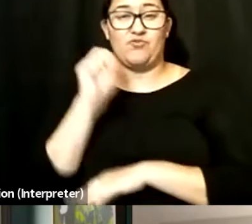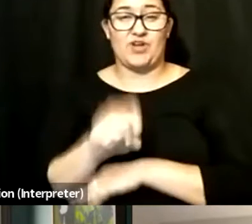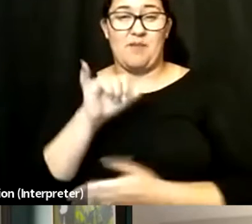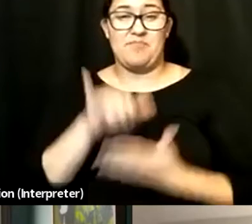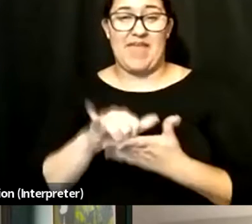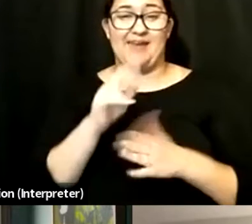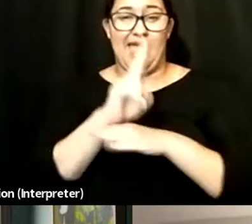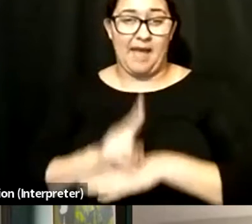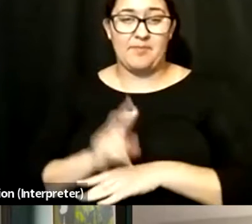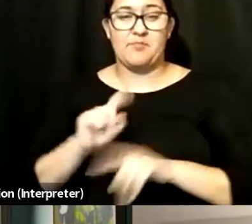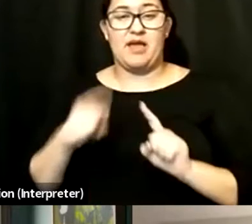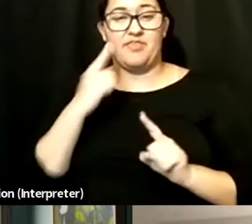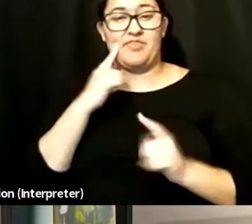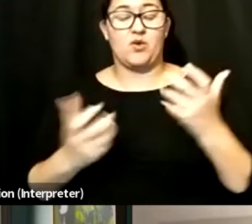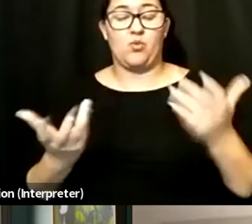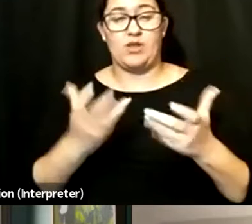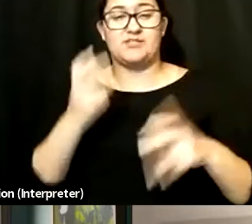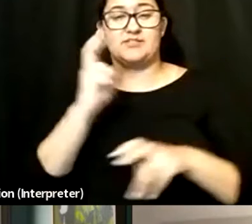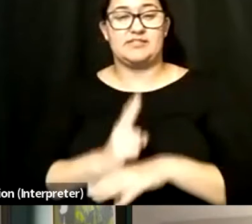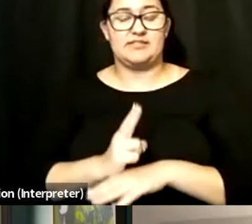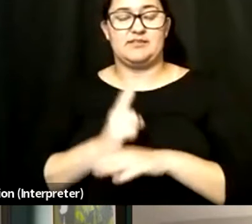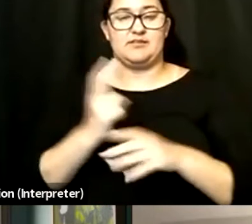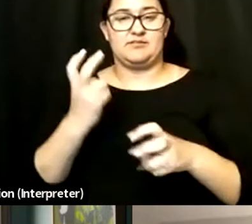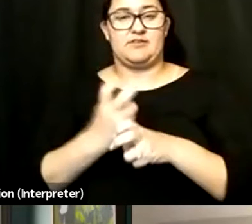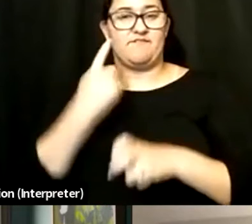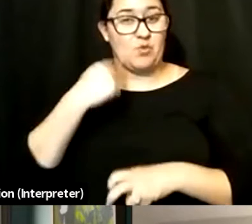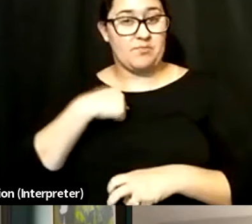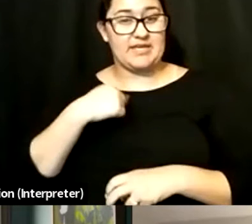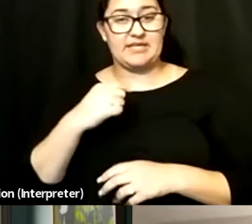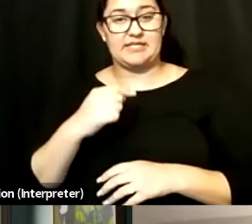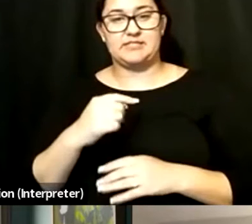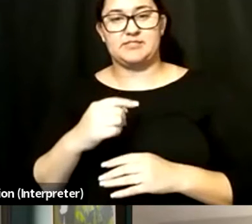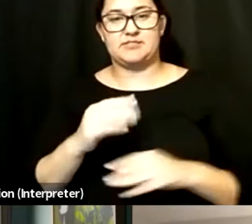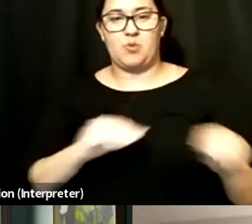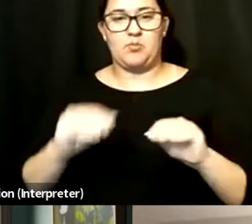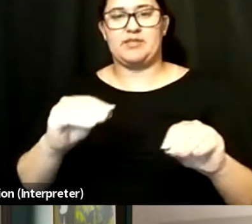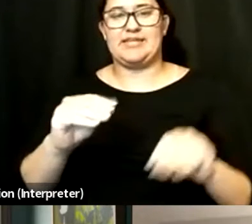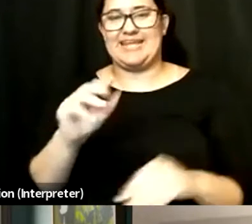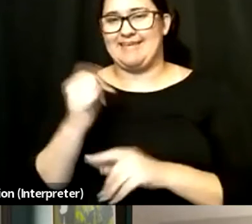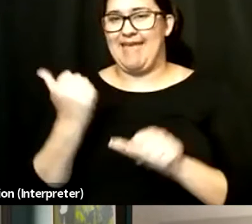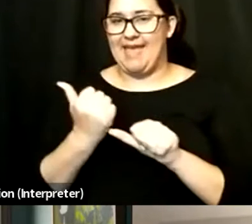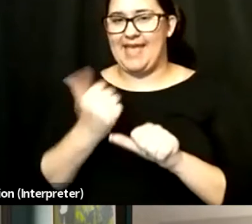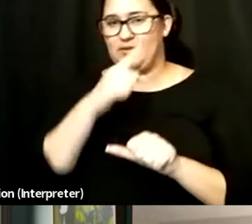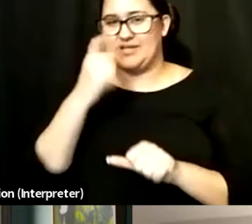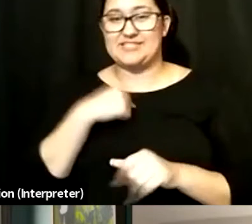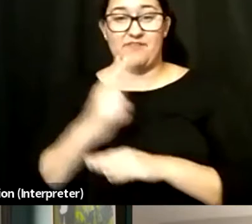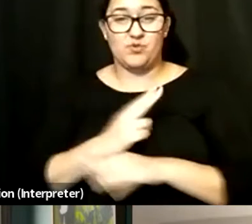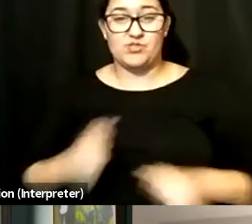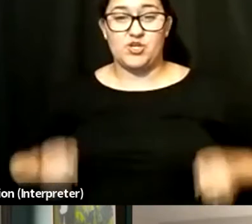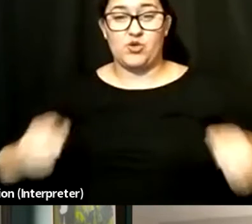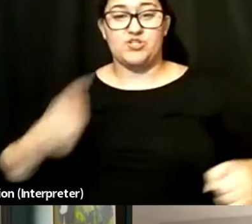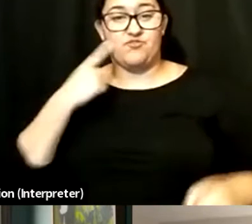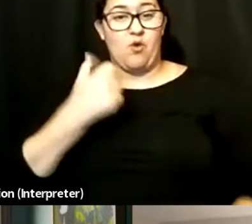think what's difficult for me is mobility aids because I've been on crutches since I was 5 years old. And I've been using my arms, my